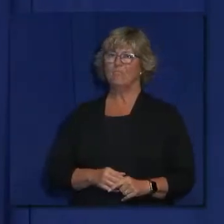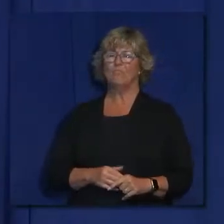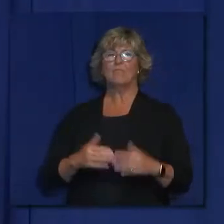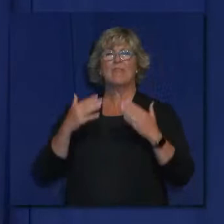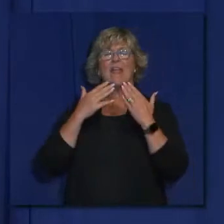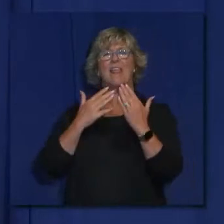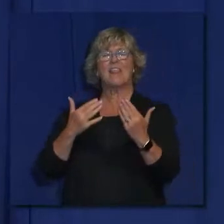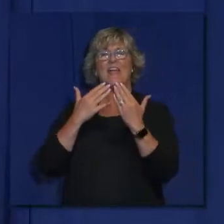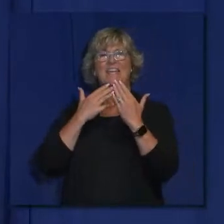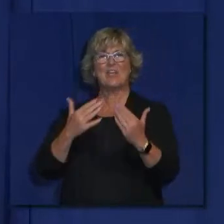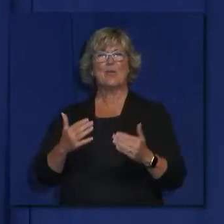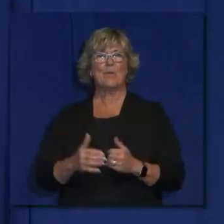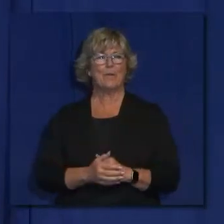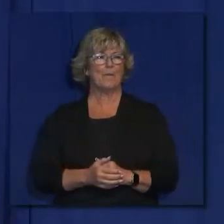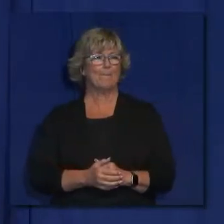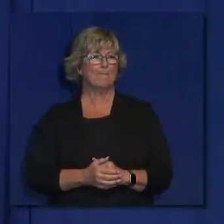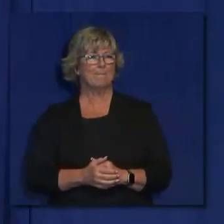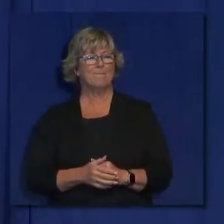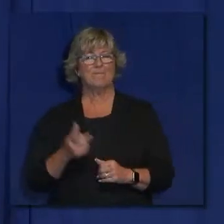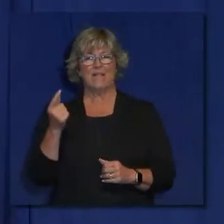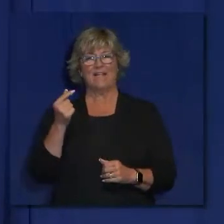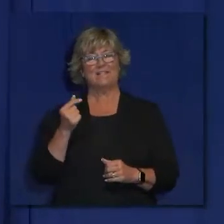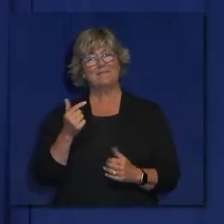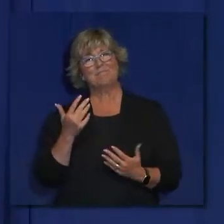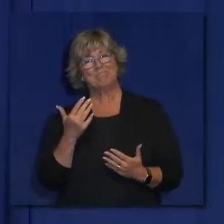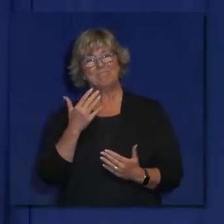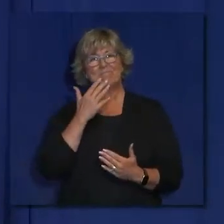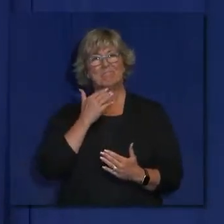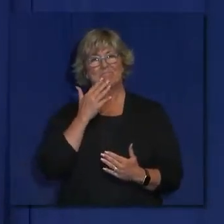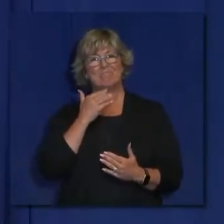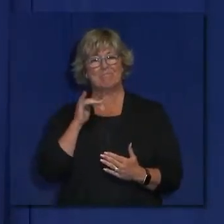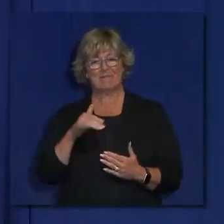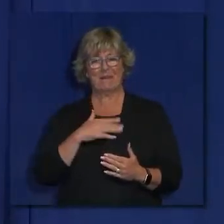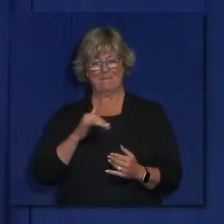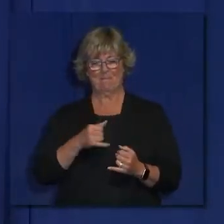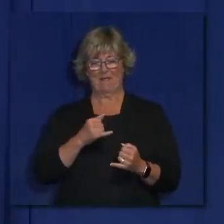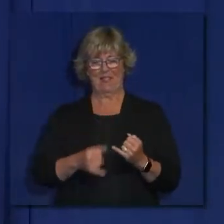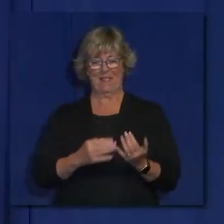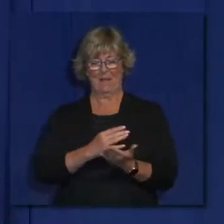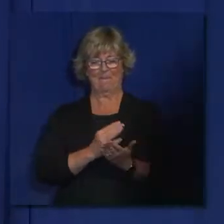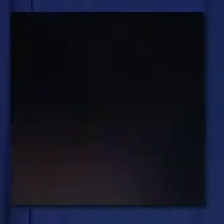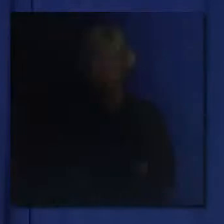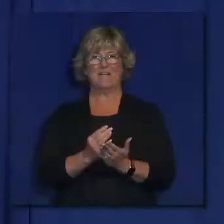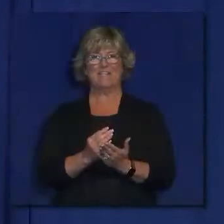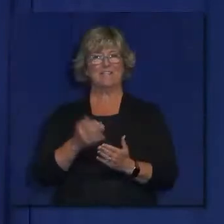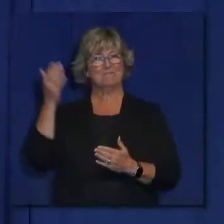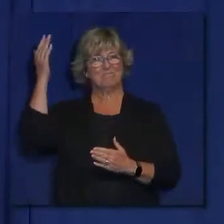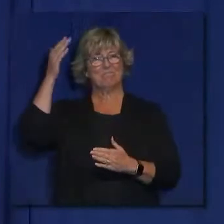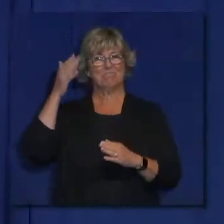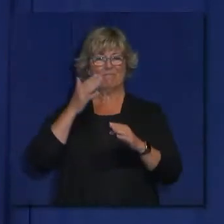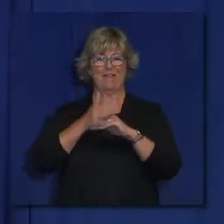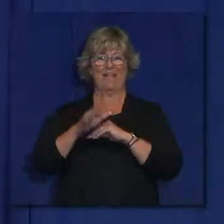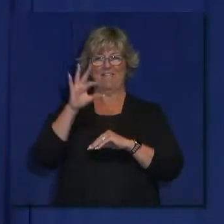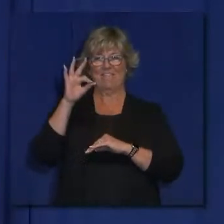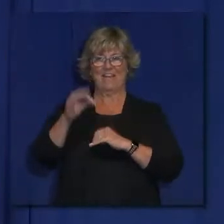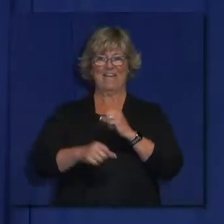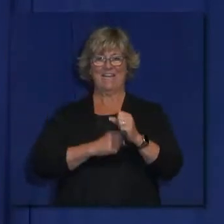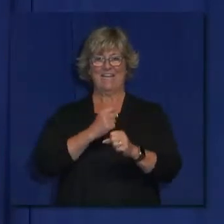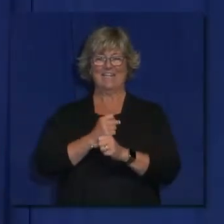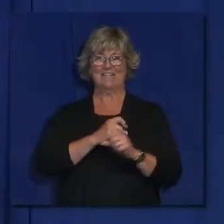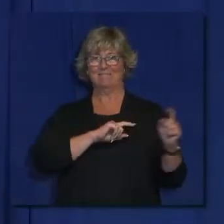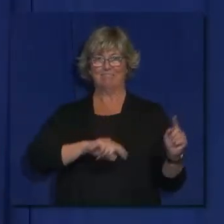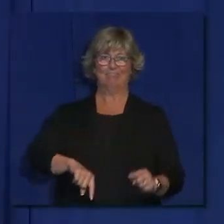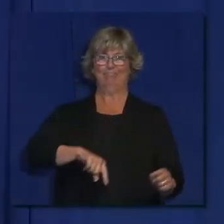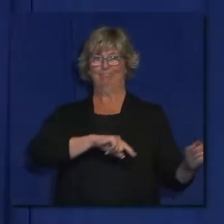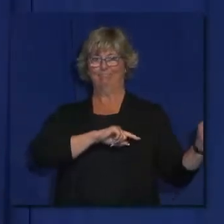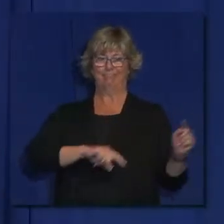Thank you. It is a bit bittersweet that this is my last budget press conference after nearly 9 years attending